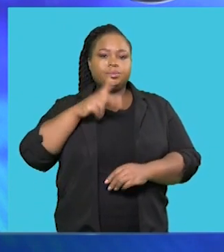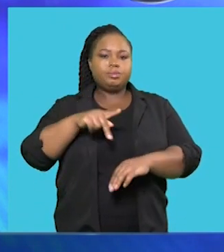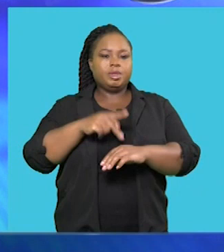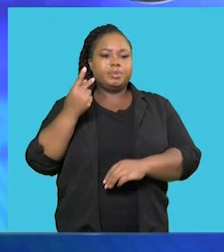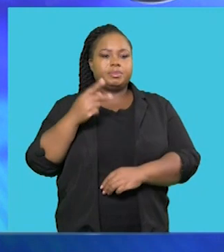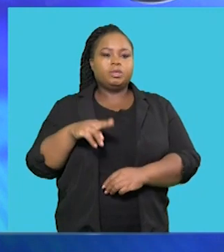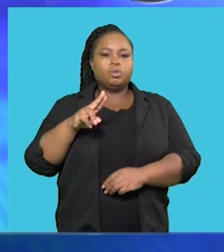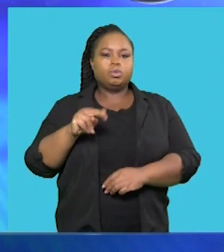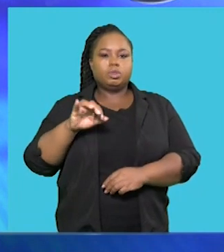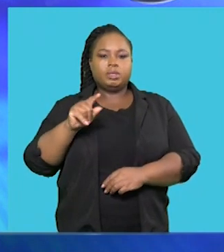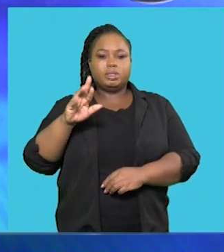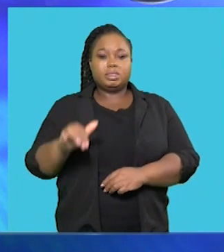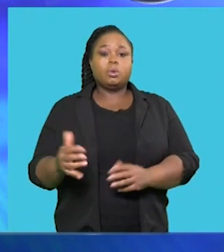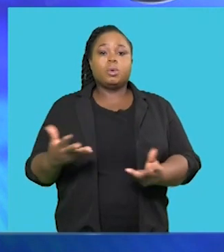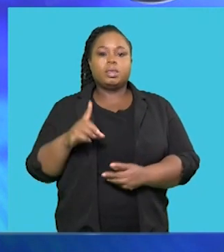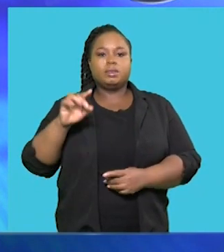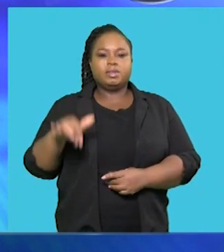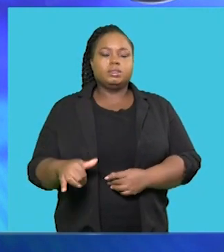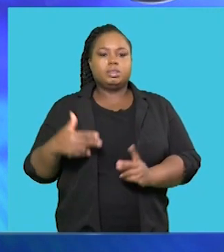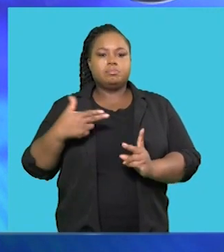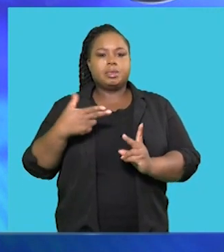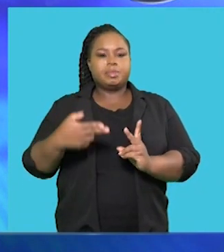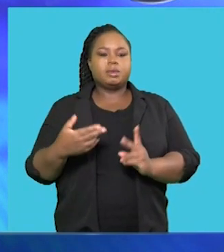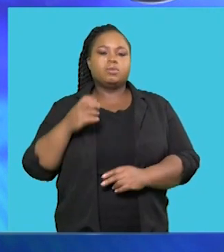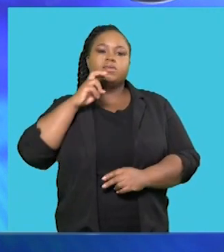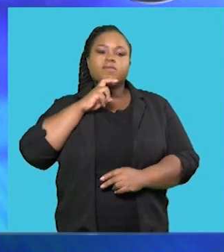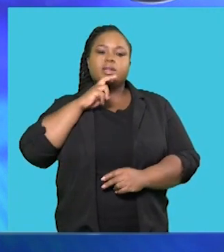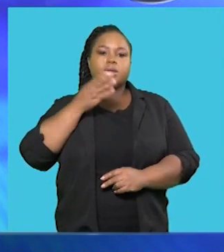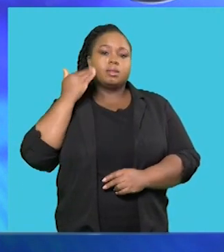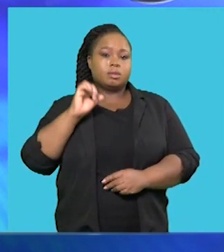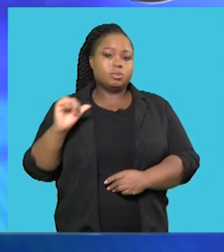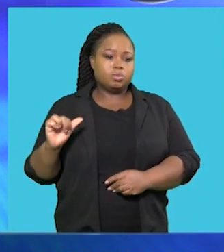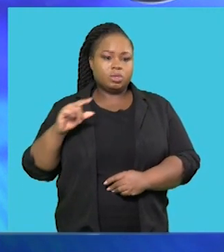of California, I will able to in